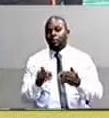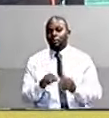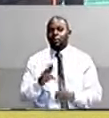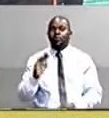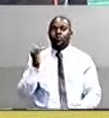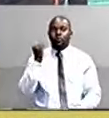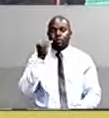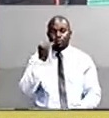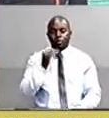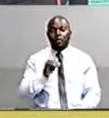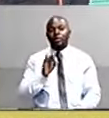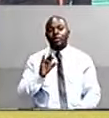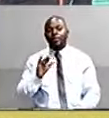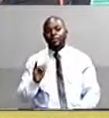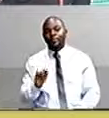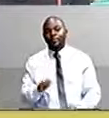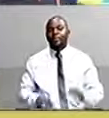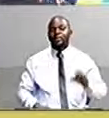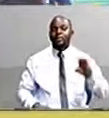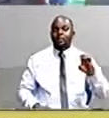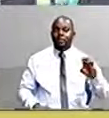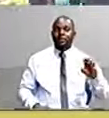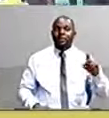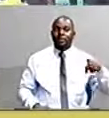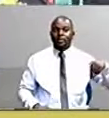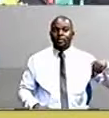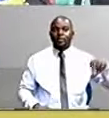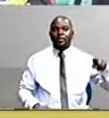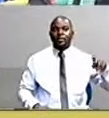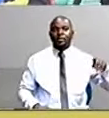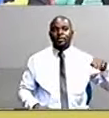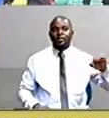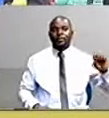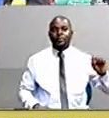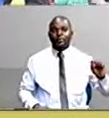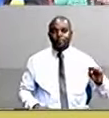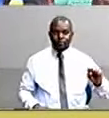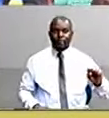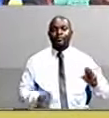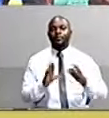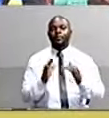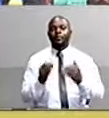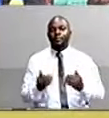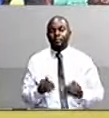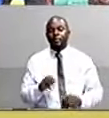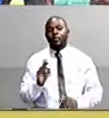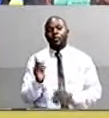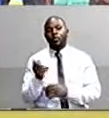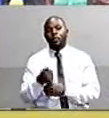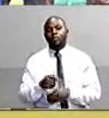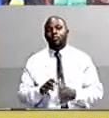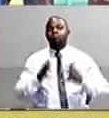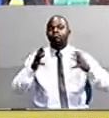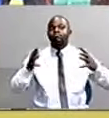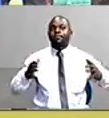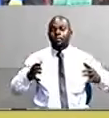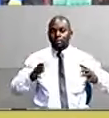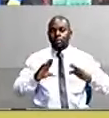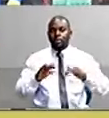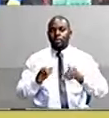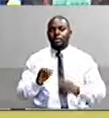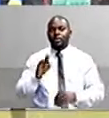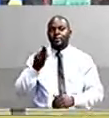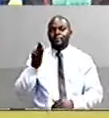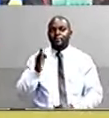FC plays Express at the Mighty Arena in Jinja. Maroons host Proline, while Wakiso Giants play Police FC.